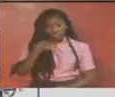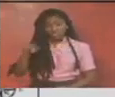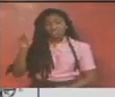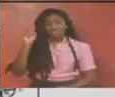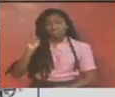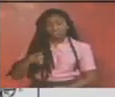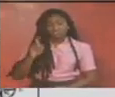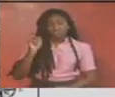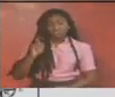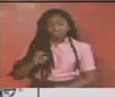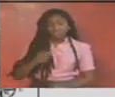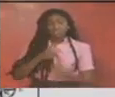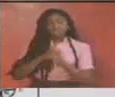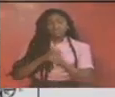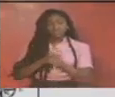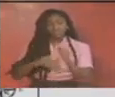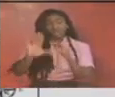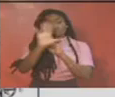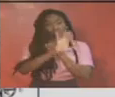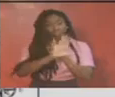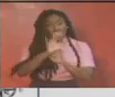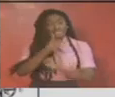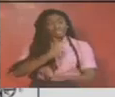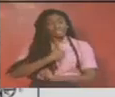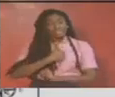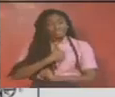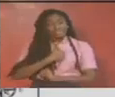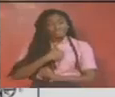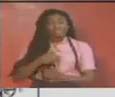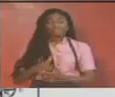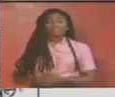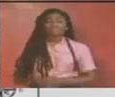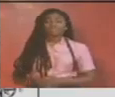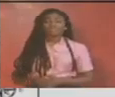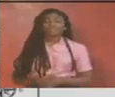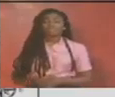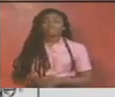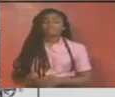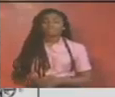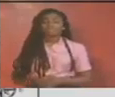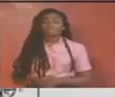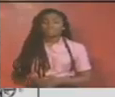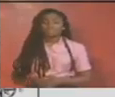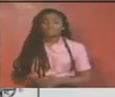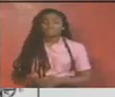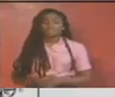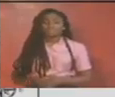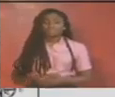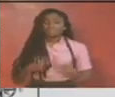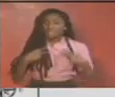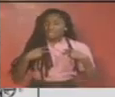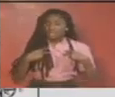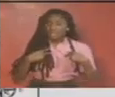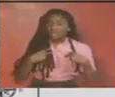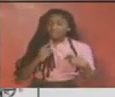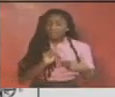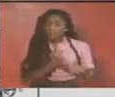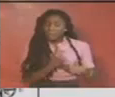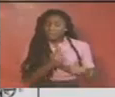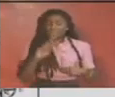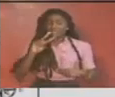role in terms of personal protection. From the health side of it, we have gone to primary, secondary, and